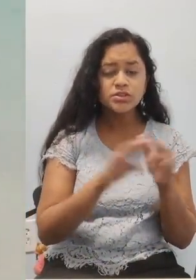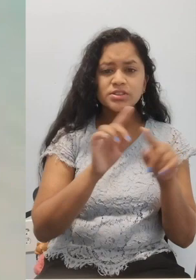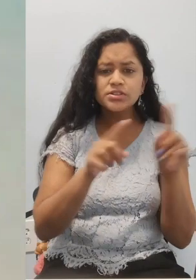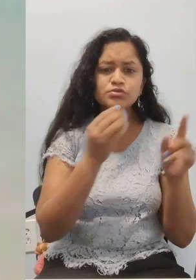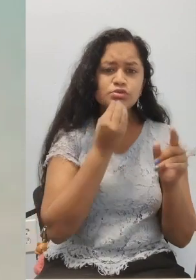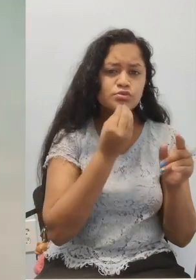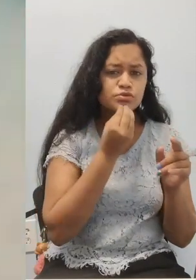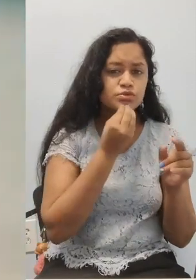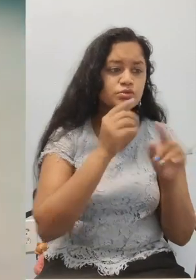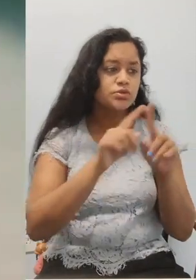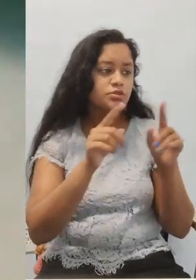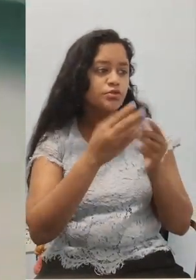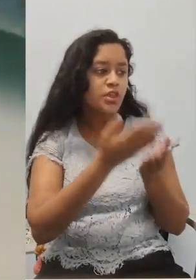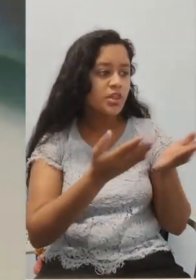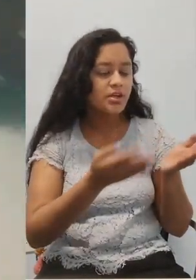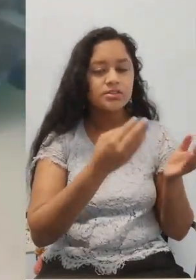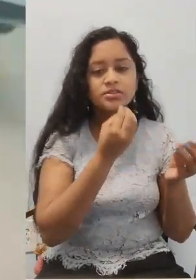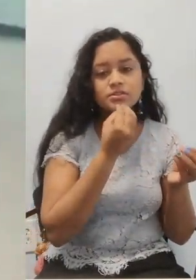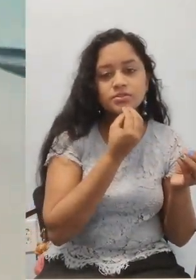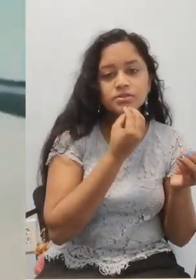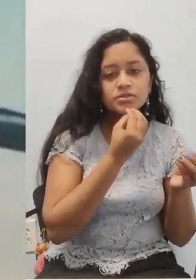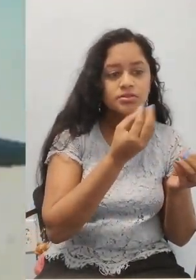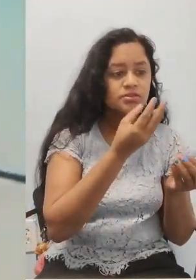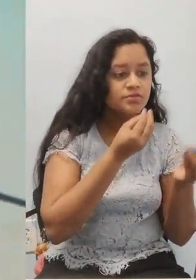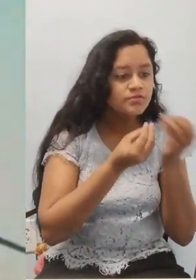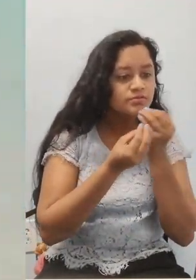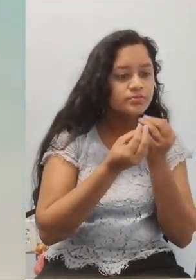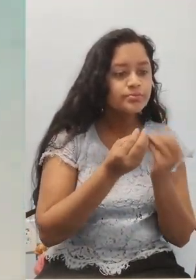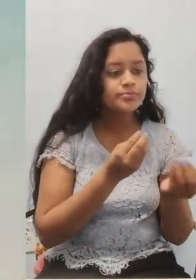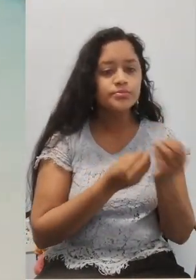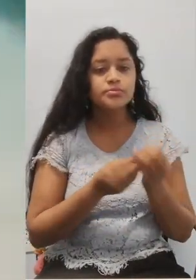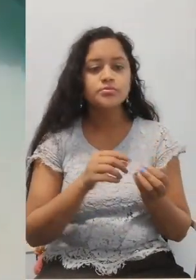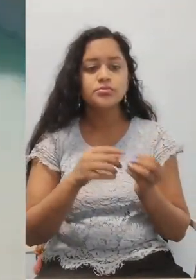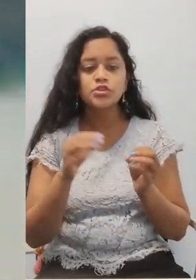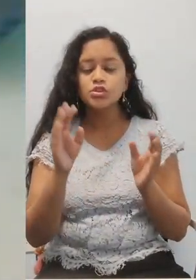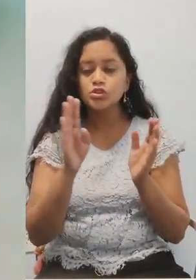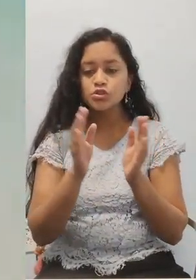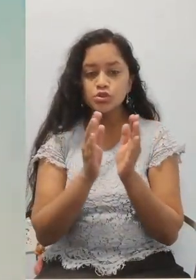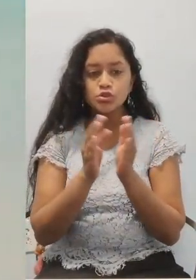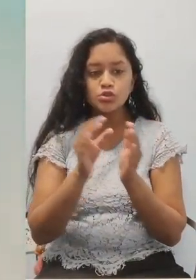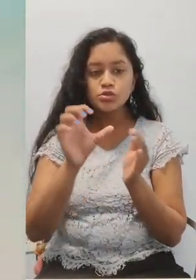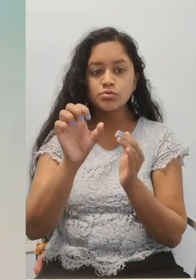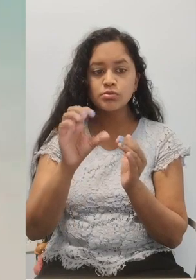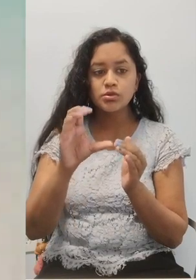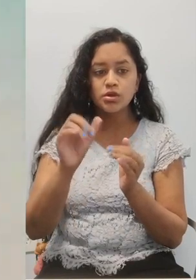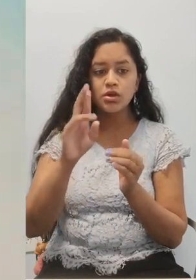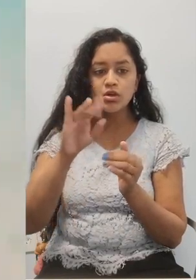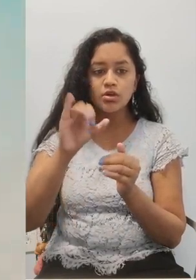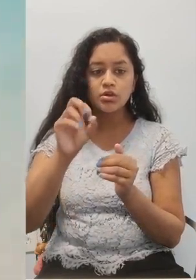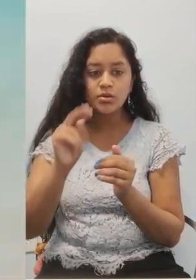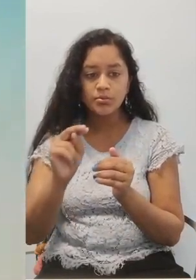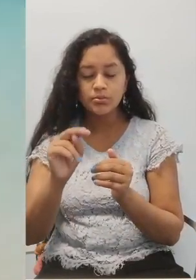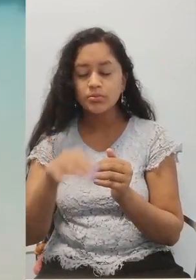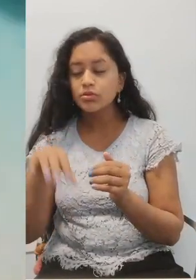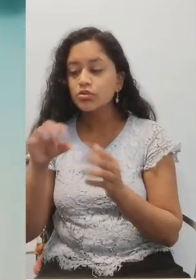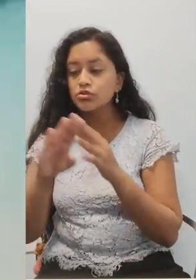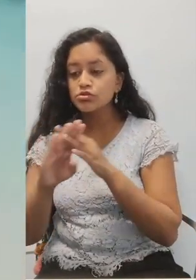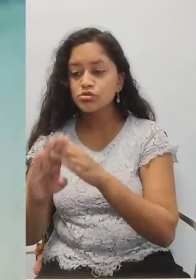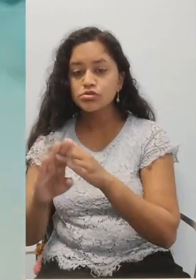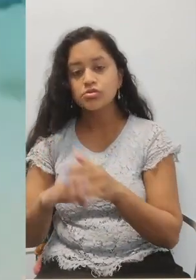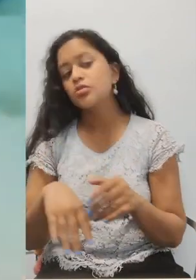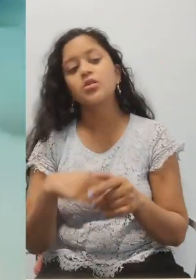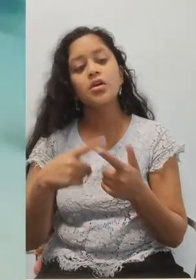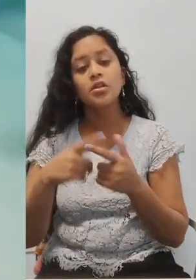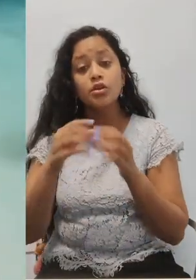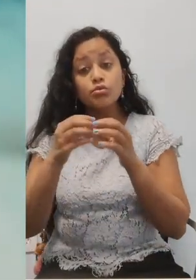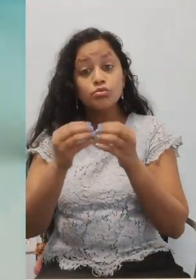They feed on different animals than when they grow up. So, for example, the small Caribbean reef sharks eat like crustacean, mollusks, like little worms and stuff. And